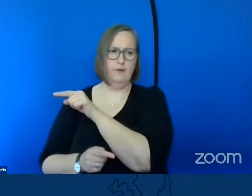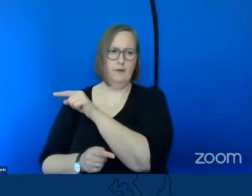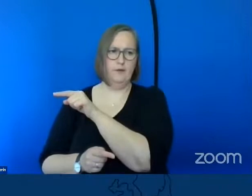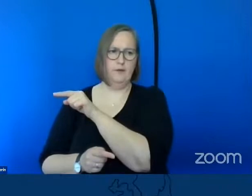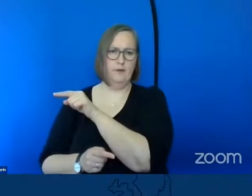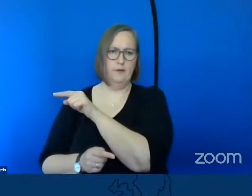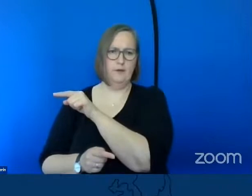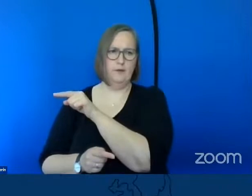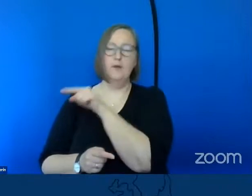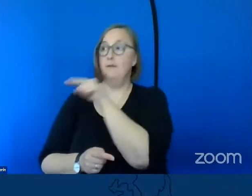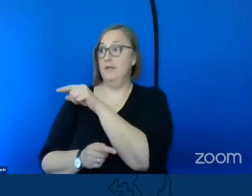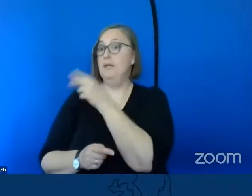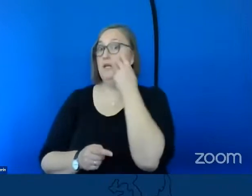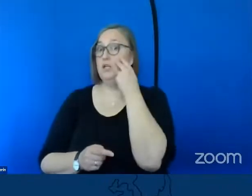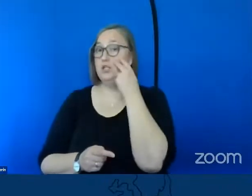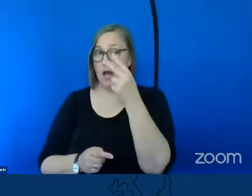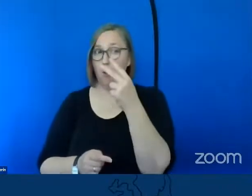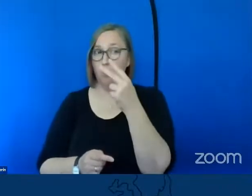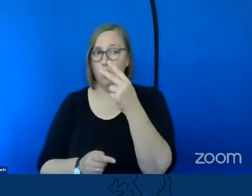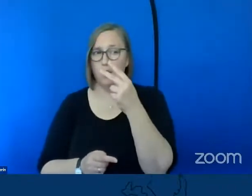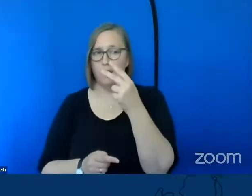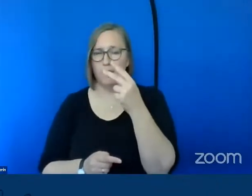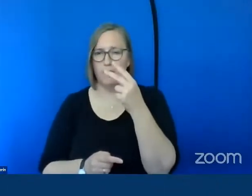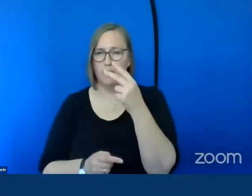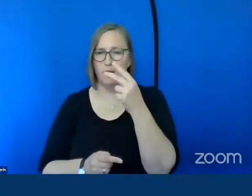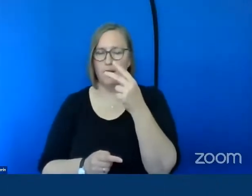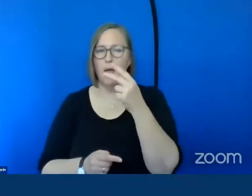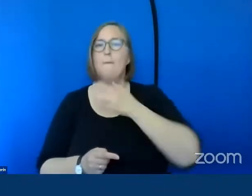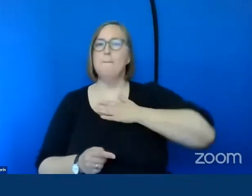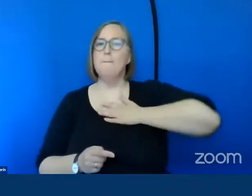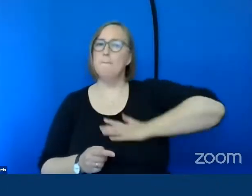pilot, Yayat, there preparing.